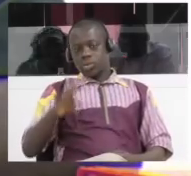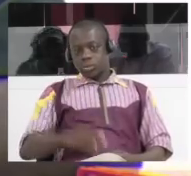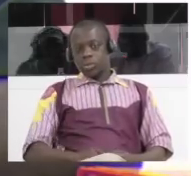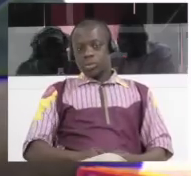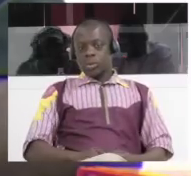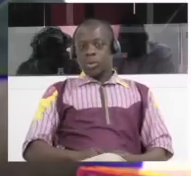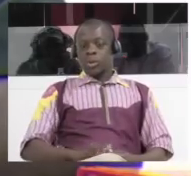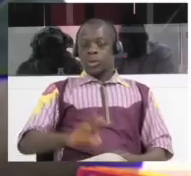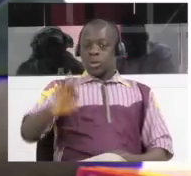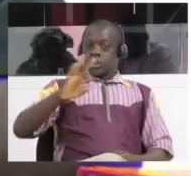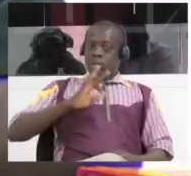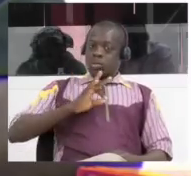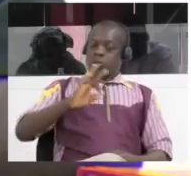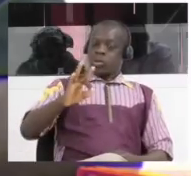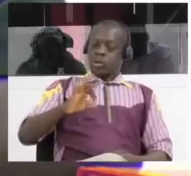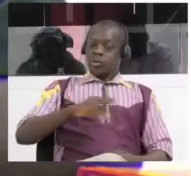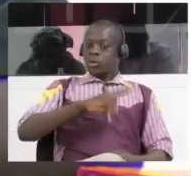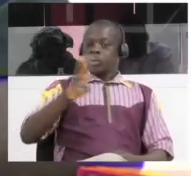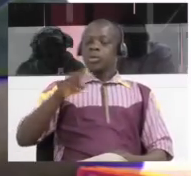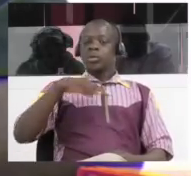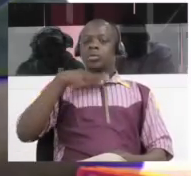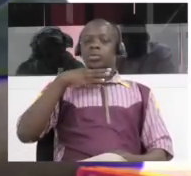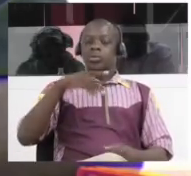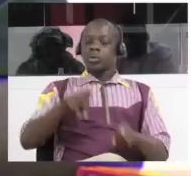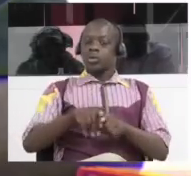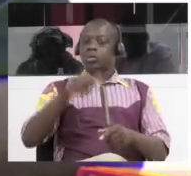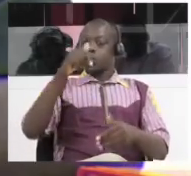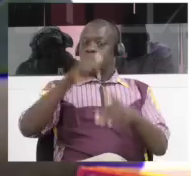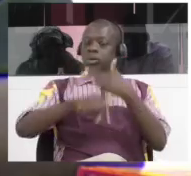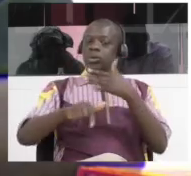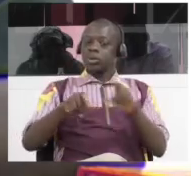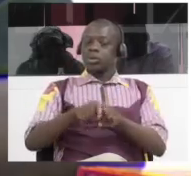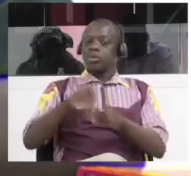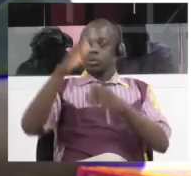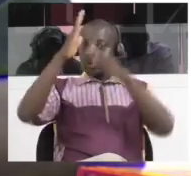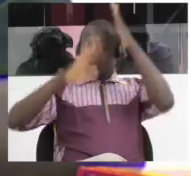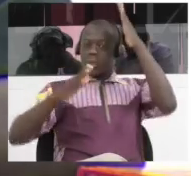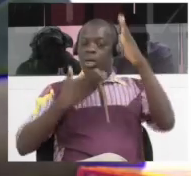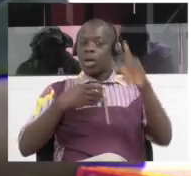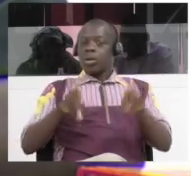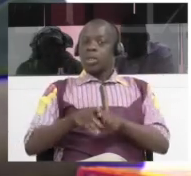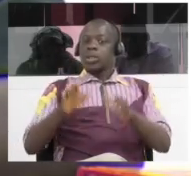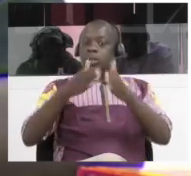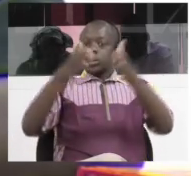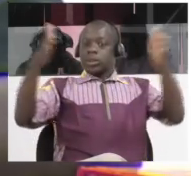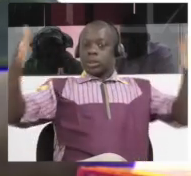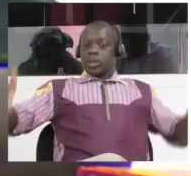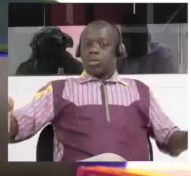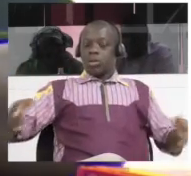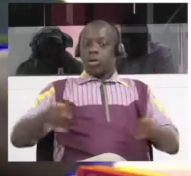transportation was not adequate because, you know, in the military, we have what is called the table of organization and